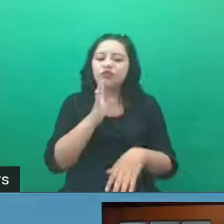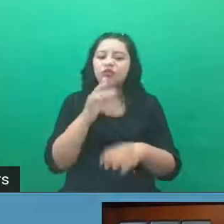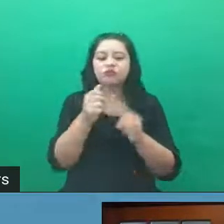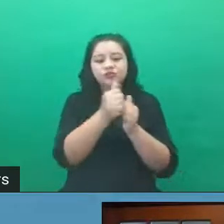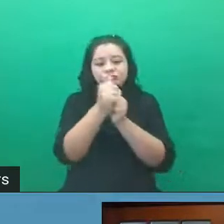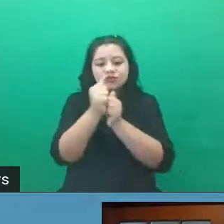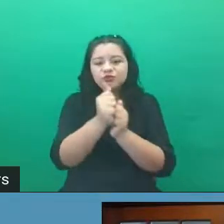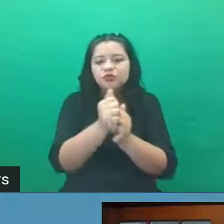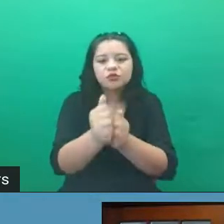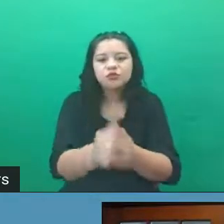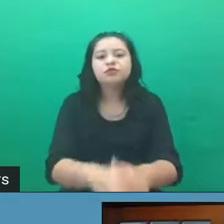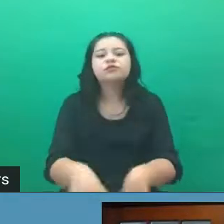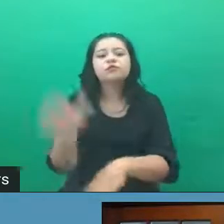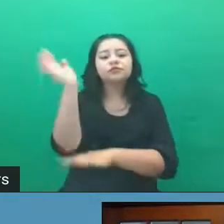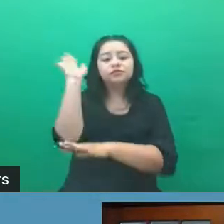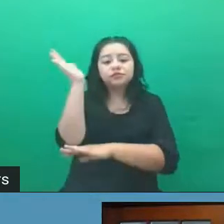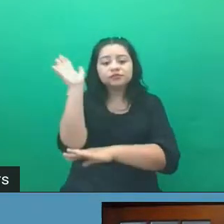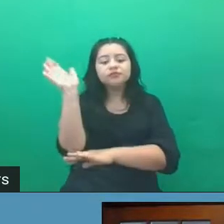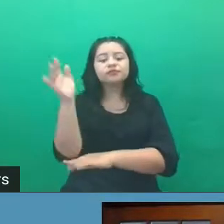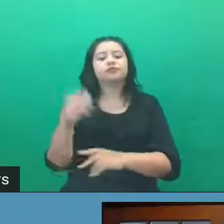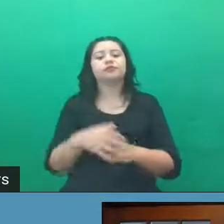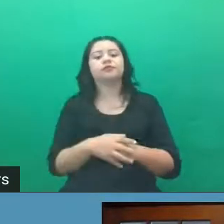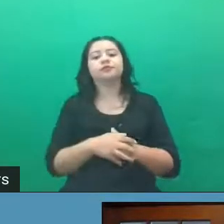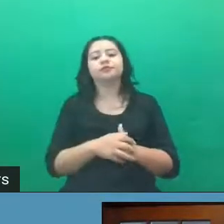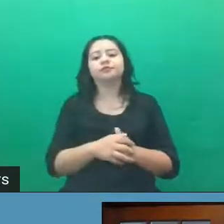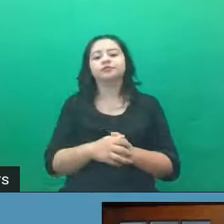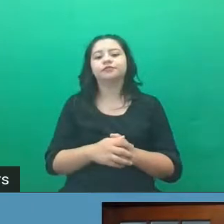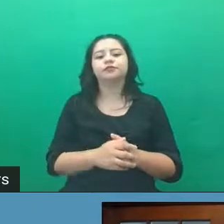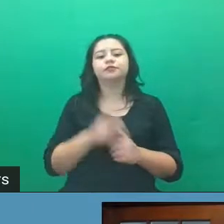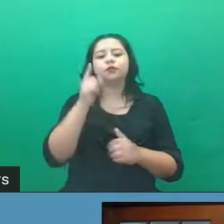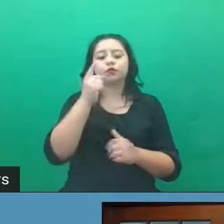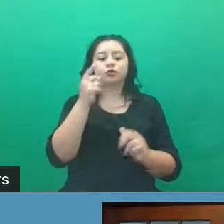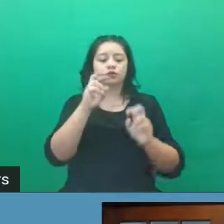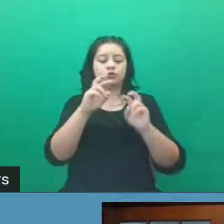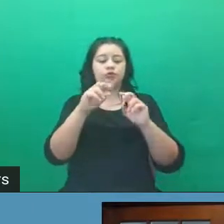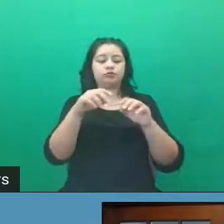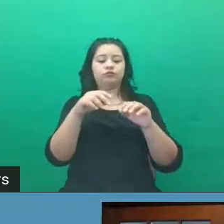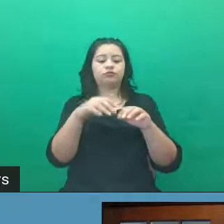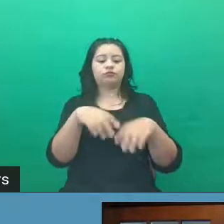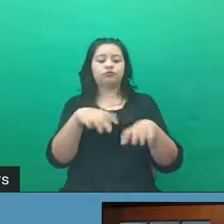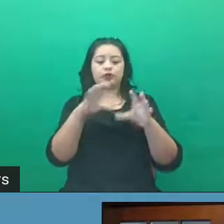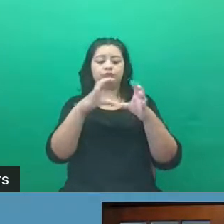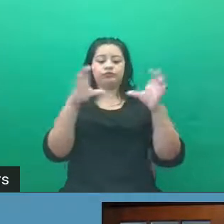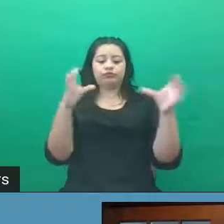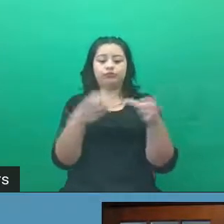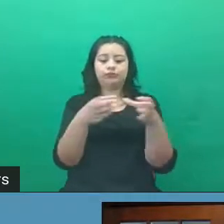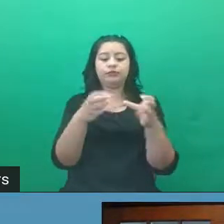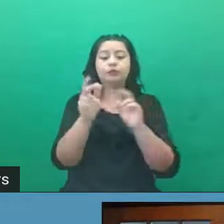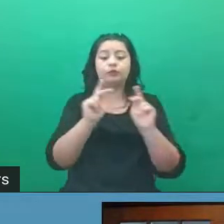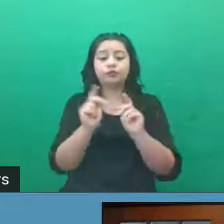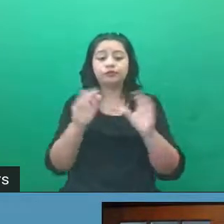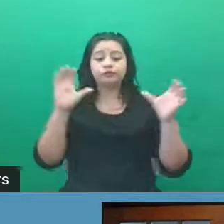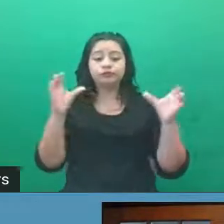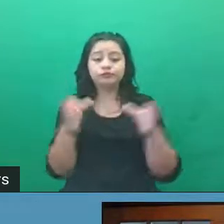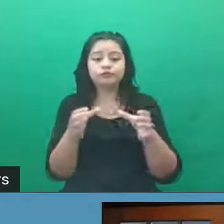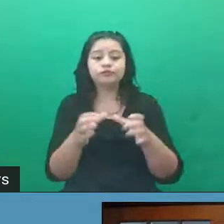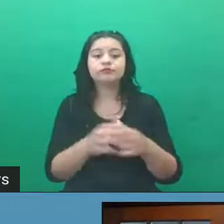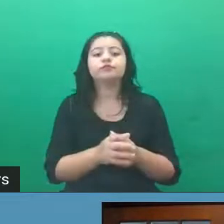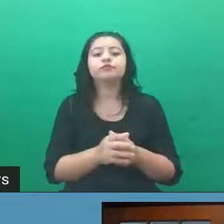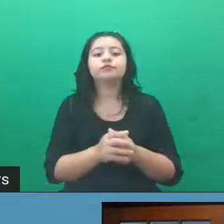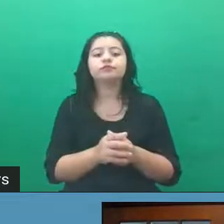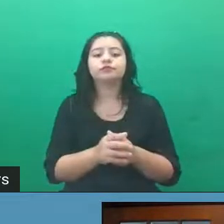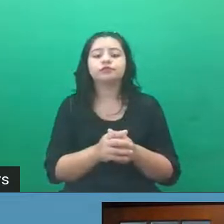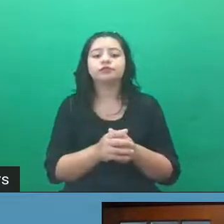the lectures, and the like. And one of the categories, of course, of just when people get together in real life is very often